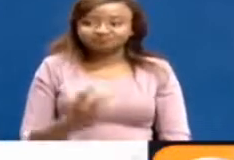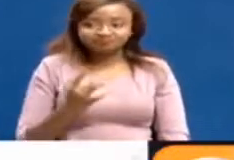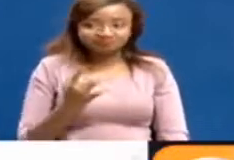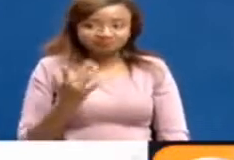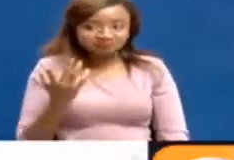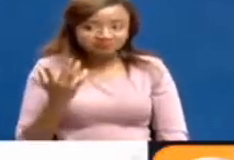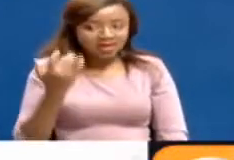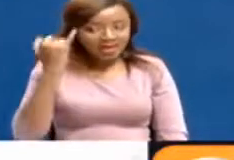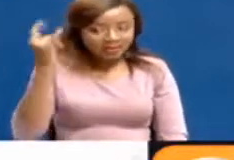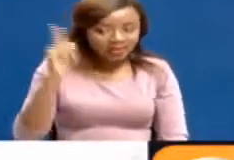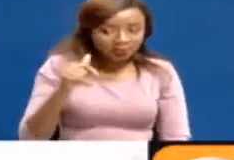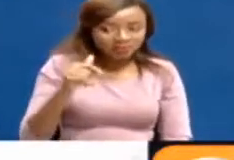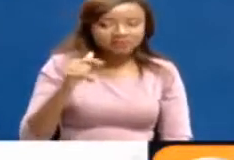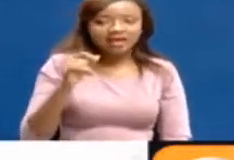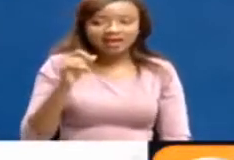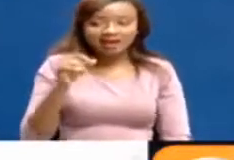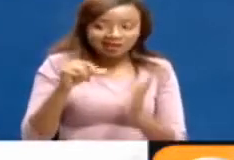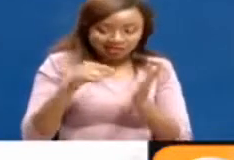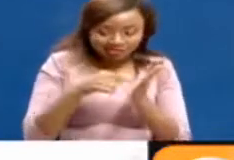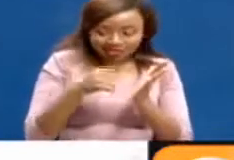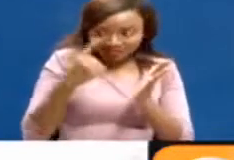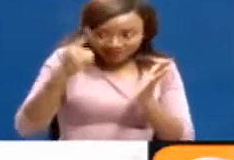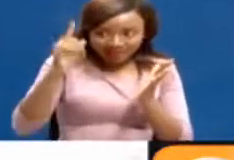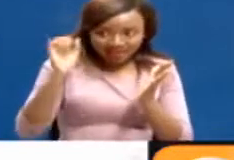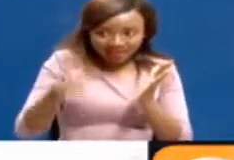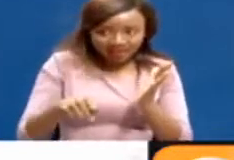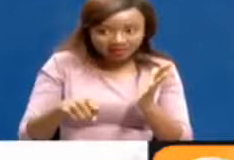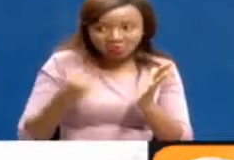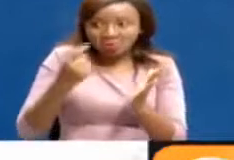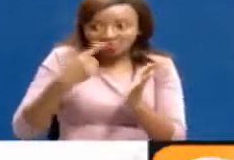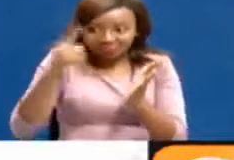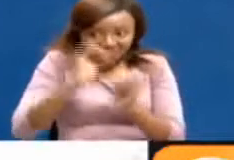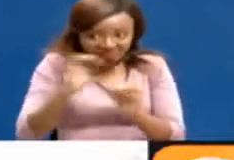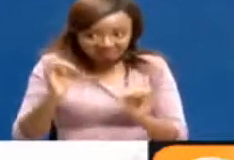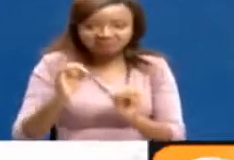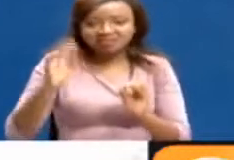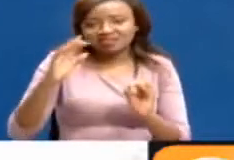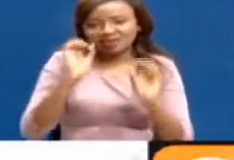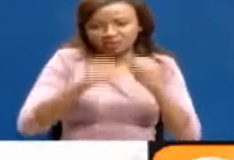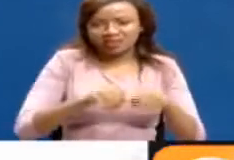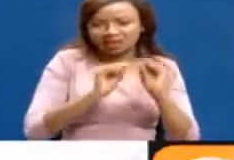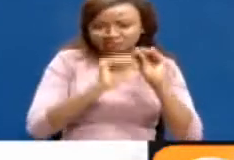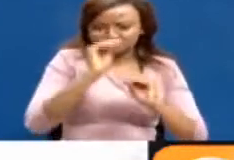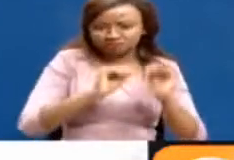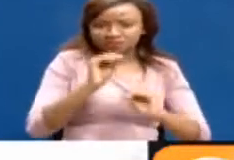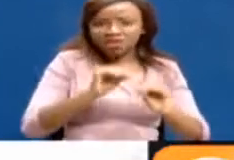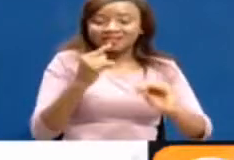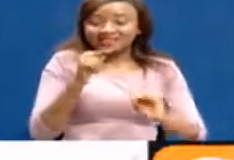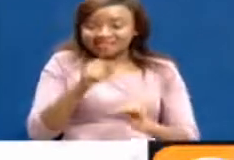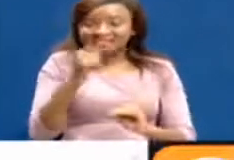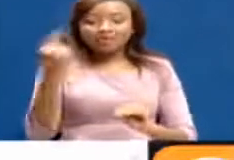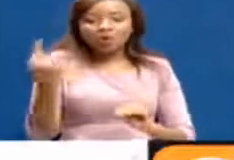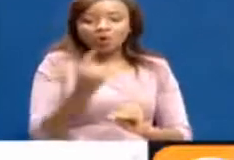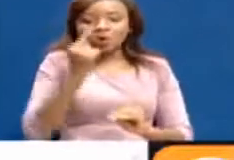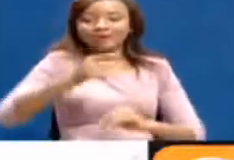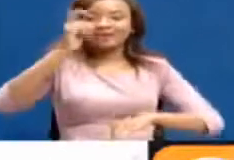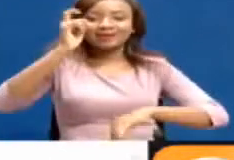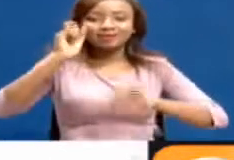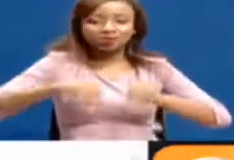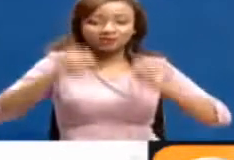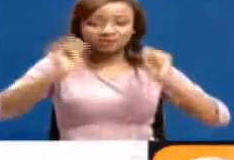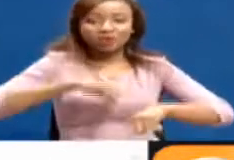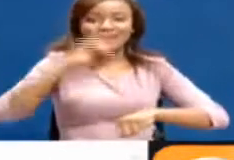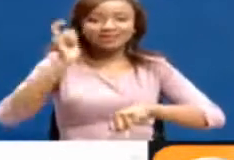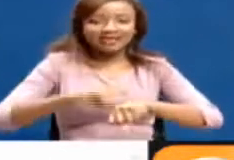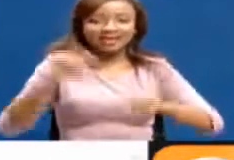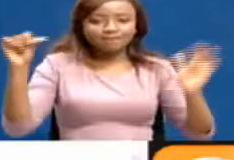not. And it's for a pandemic, Jeff. We're not saying this is how Kenya will be forever. This is only for the period of a pandemic. And when the president declares the pandemic is over, we go back to